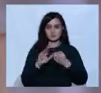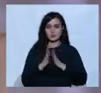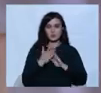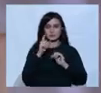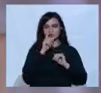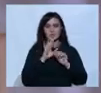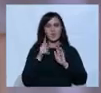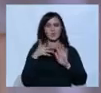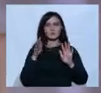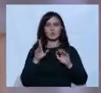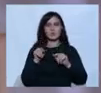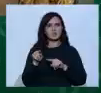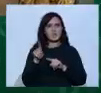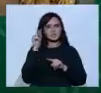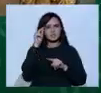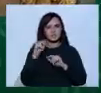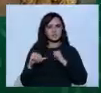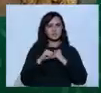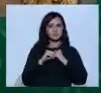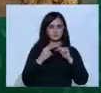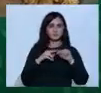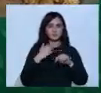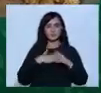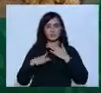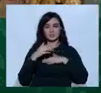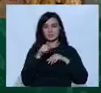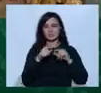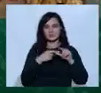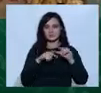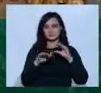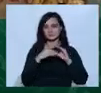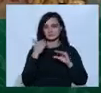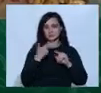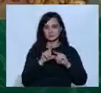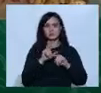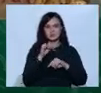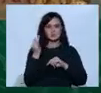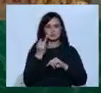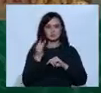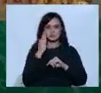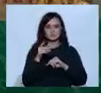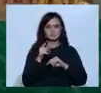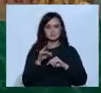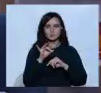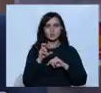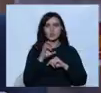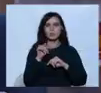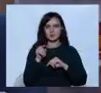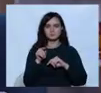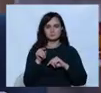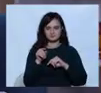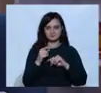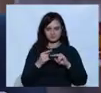Bassanio in the name of friendship was a smart decision or a foolish one, and why? We can't wait to hear what you